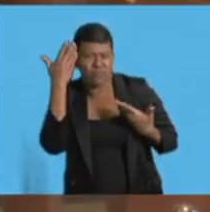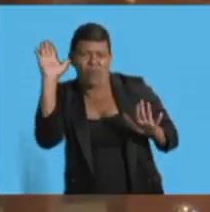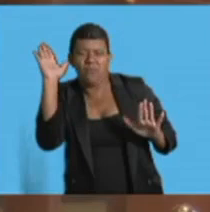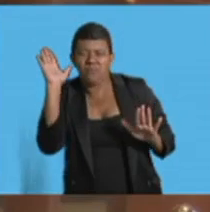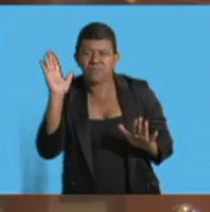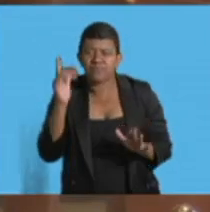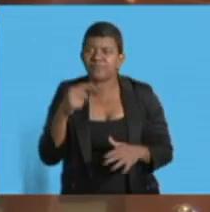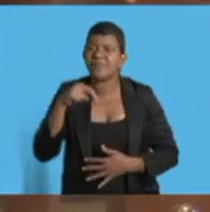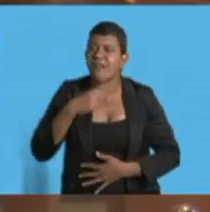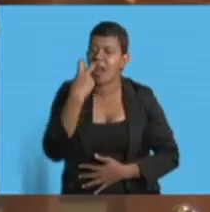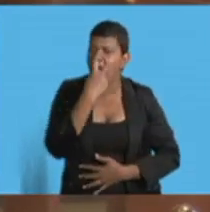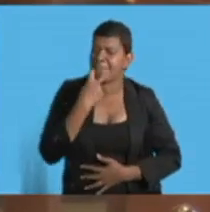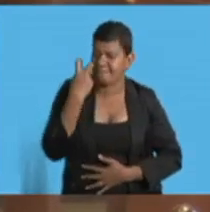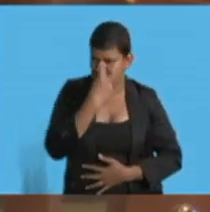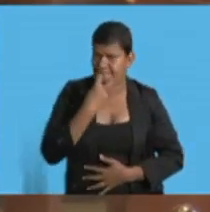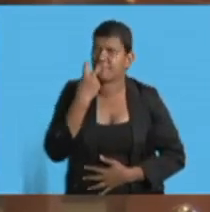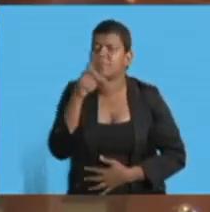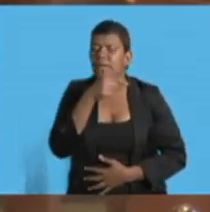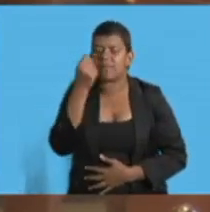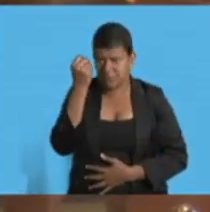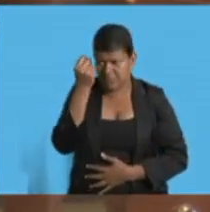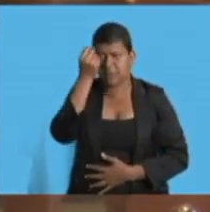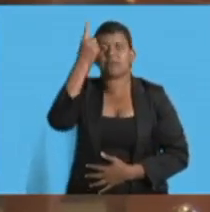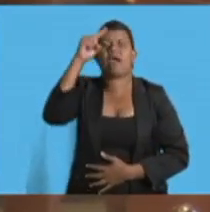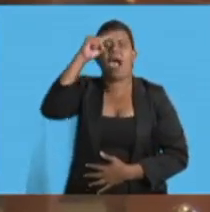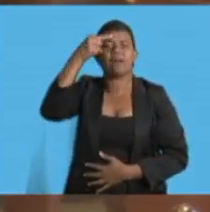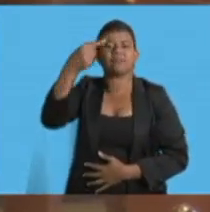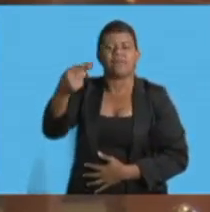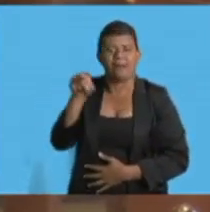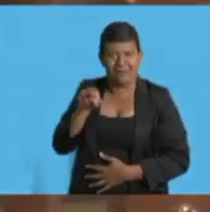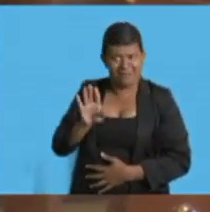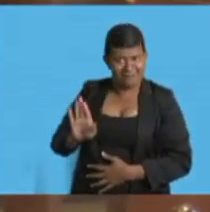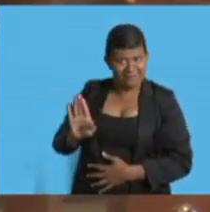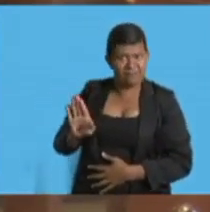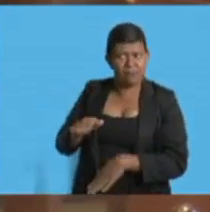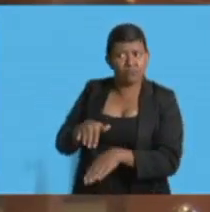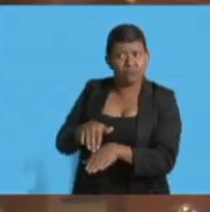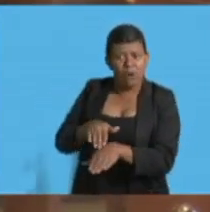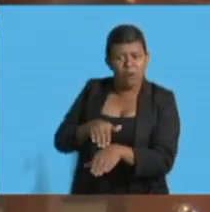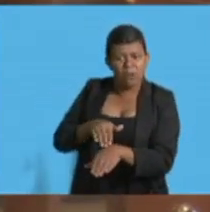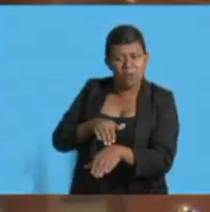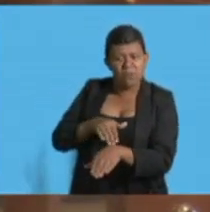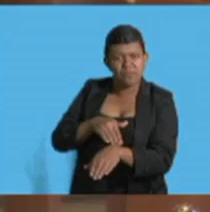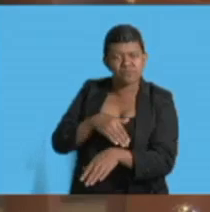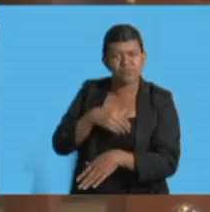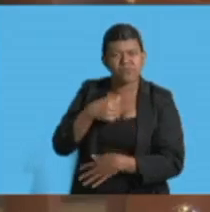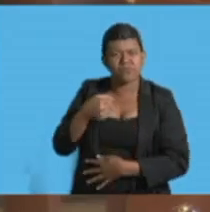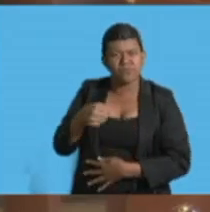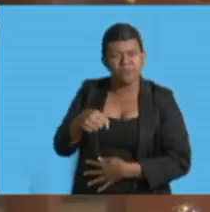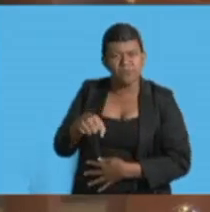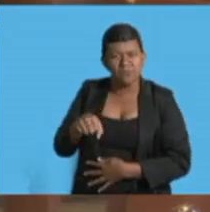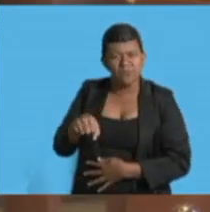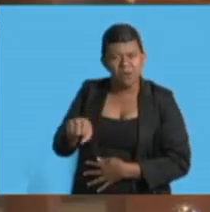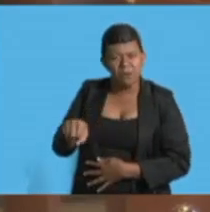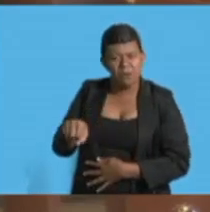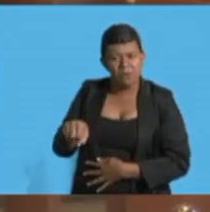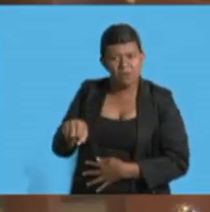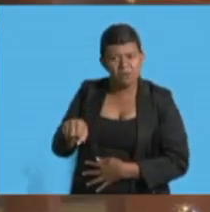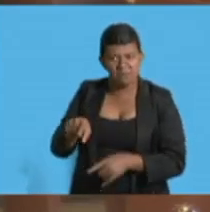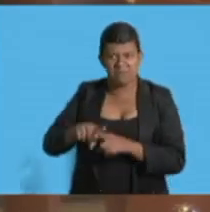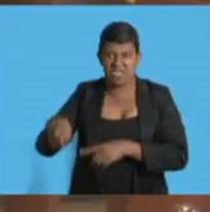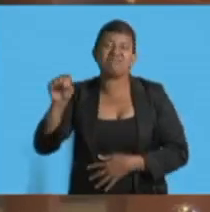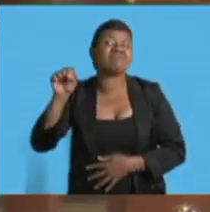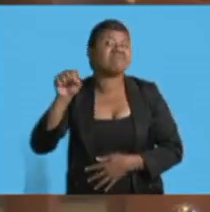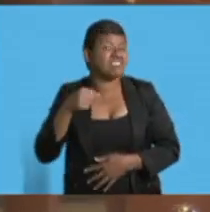out. When it's a long dragging warai, it means yes. Okay? So, Madam